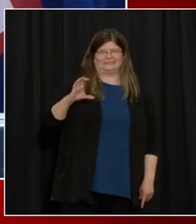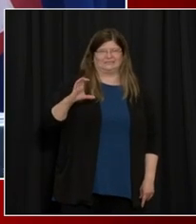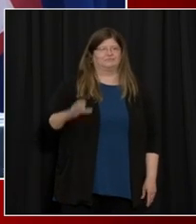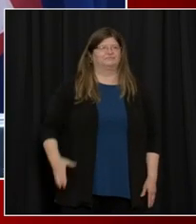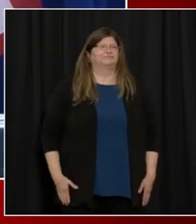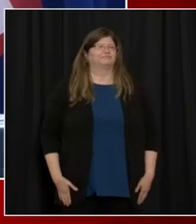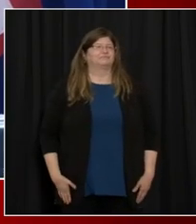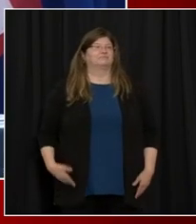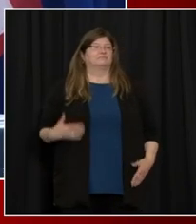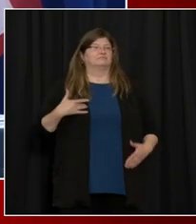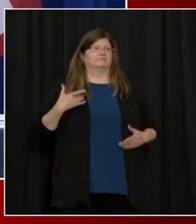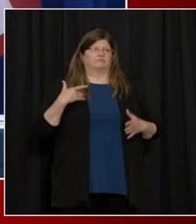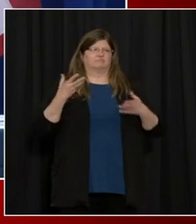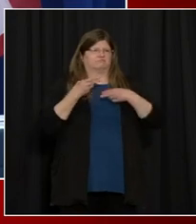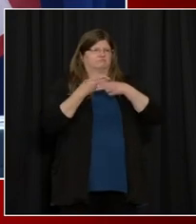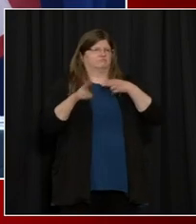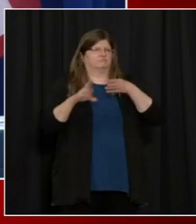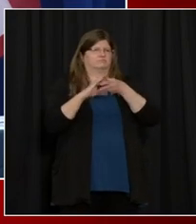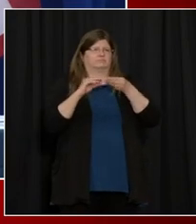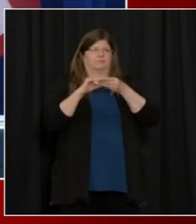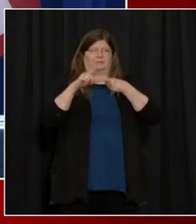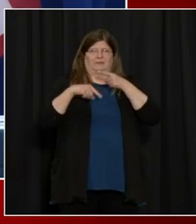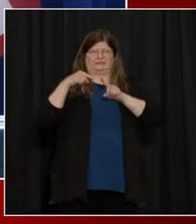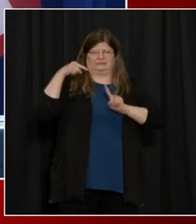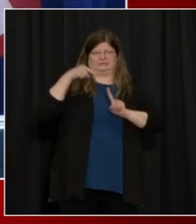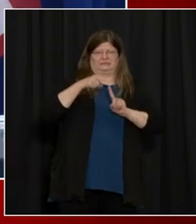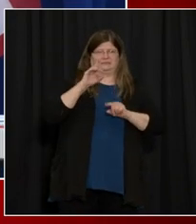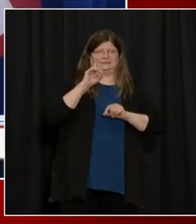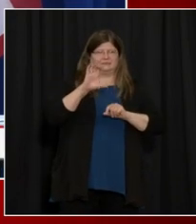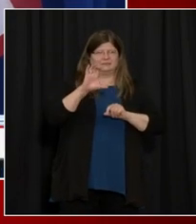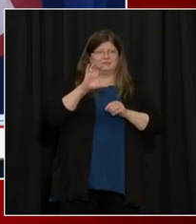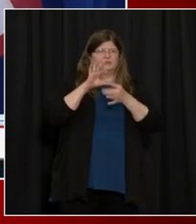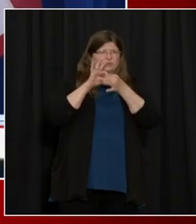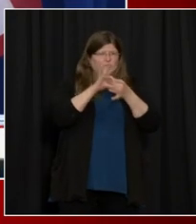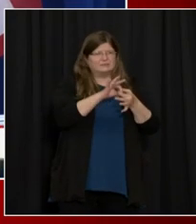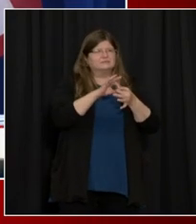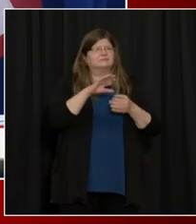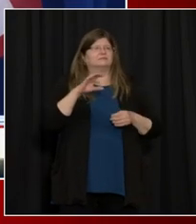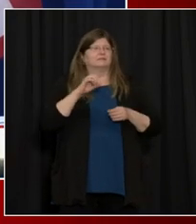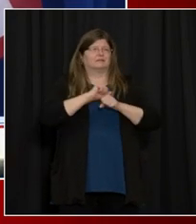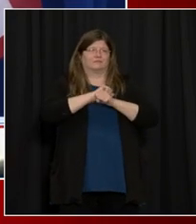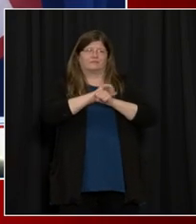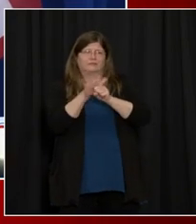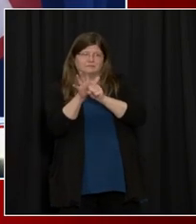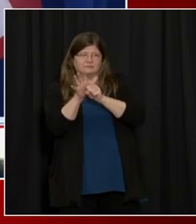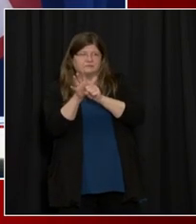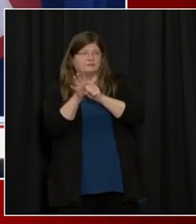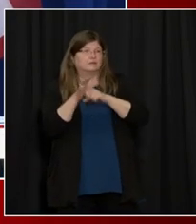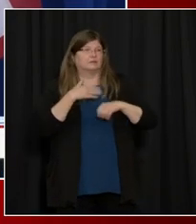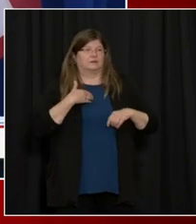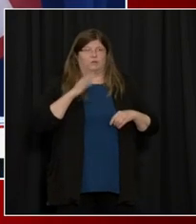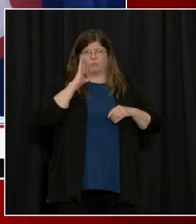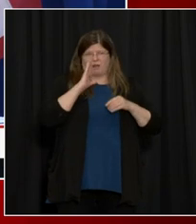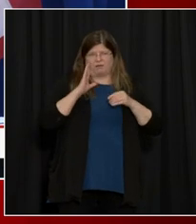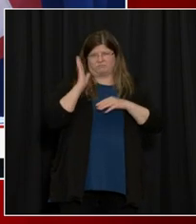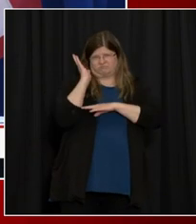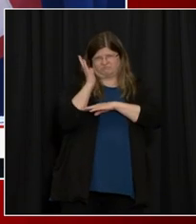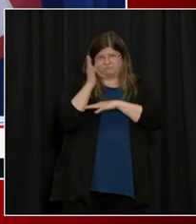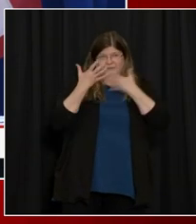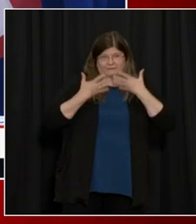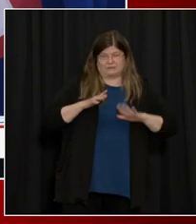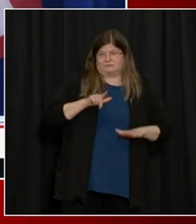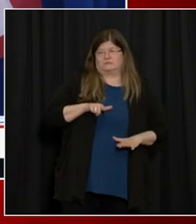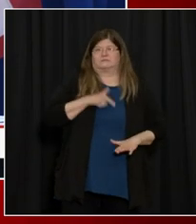the district's response to COVID-19. Then I will ask the chief of police to provide a